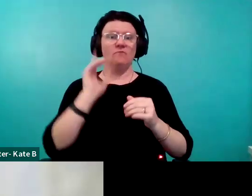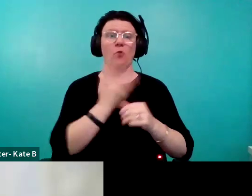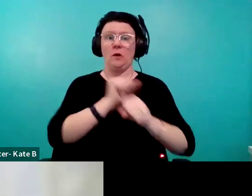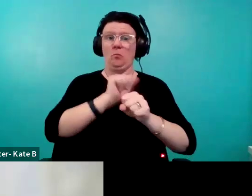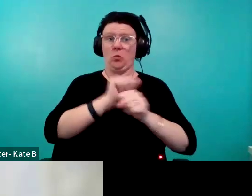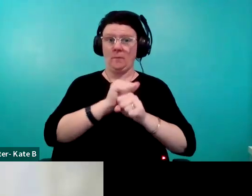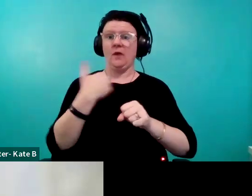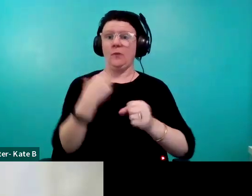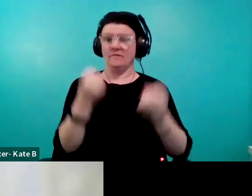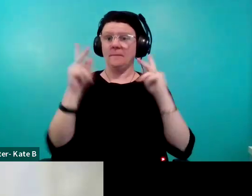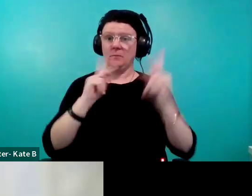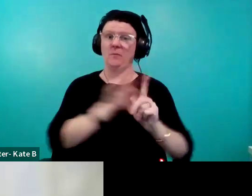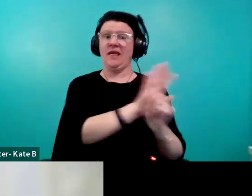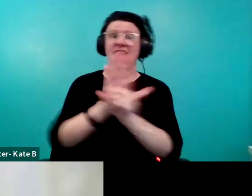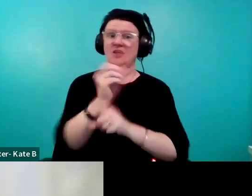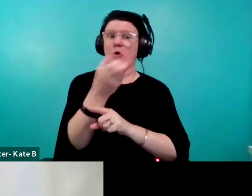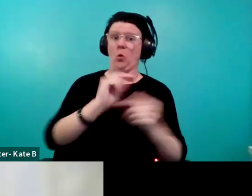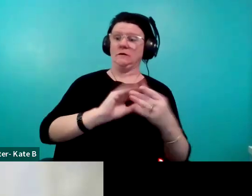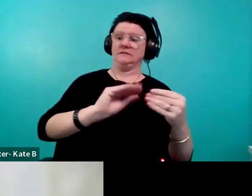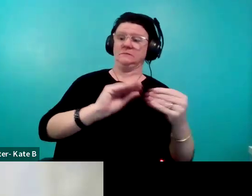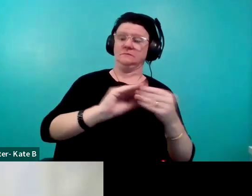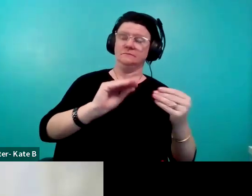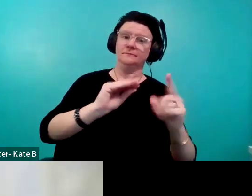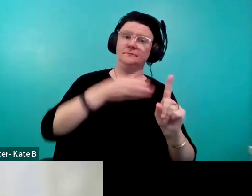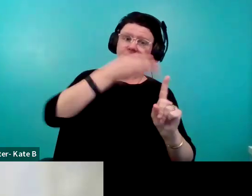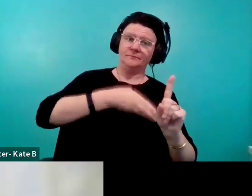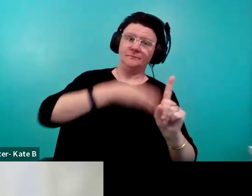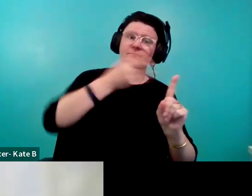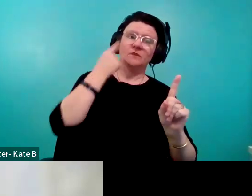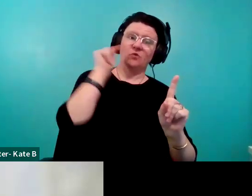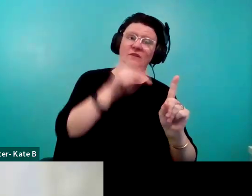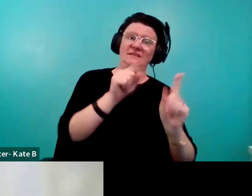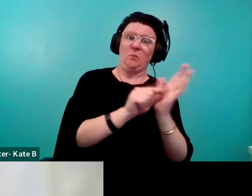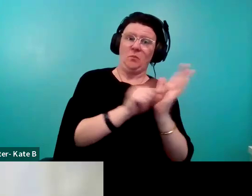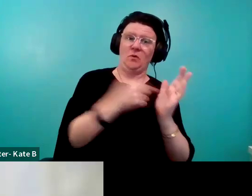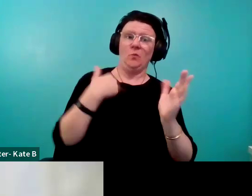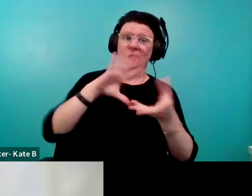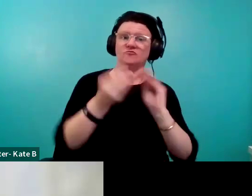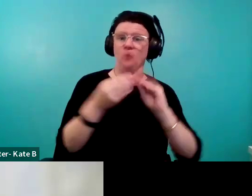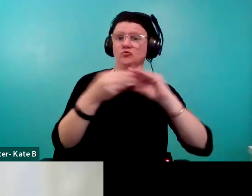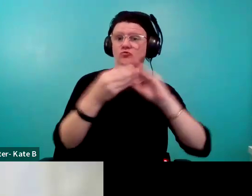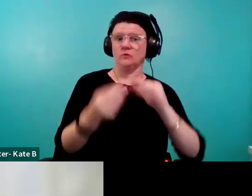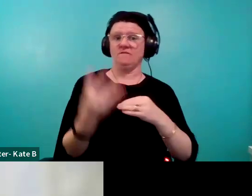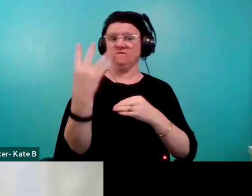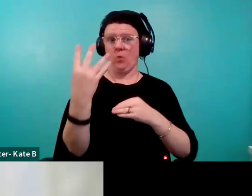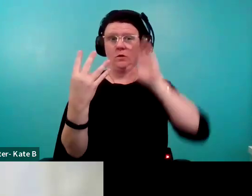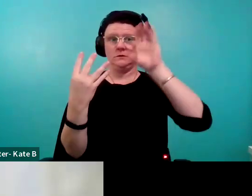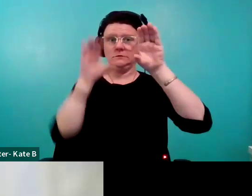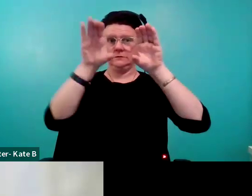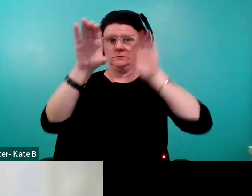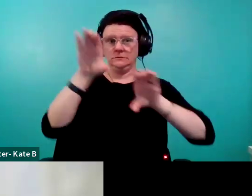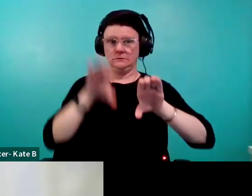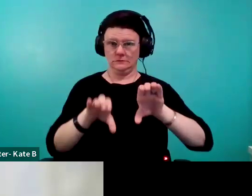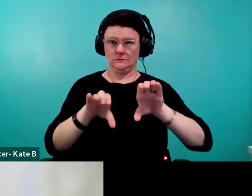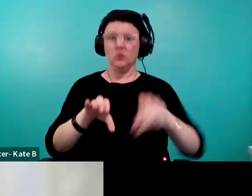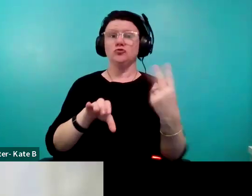have lots of people who are speaking on this issue. For this particular publication, we had 4 people profiled, and you'll be hearing